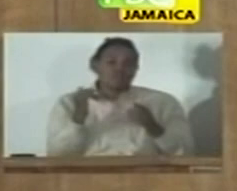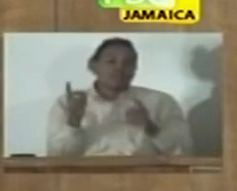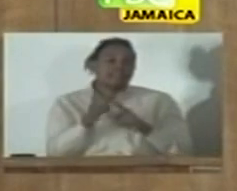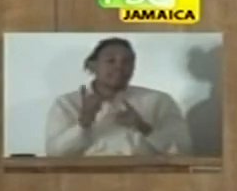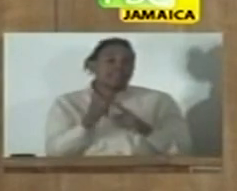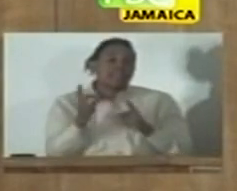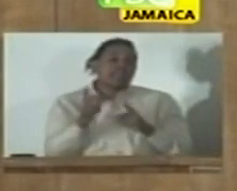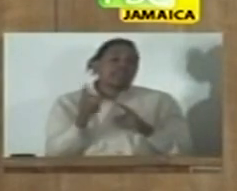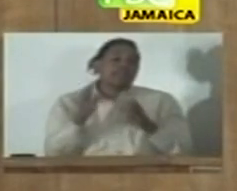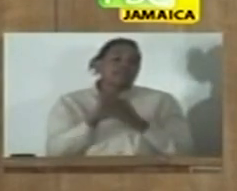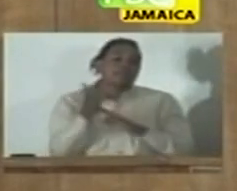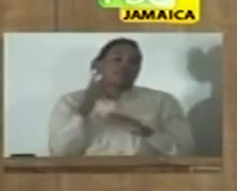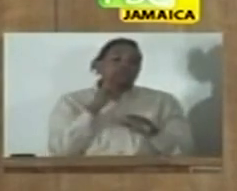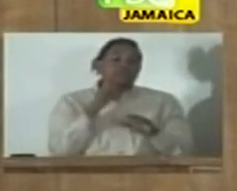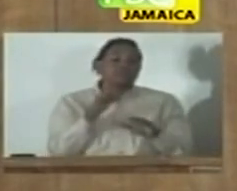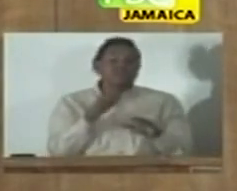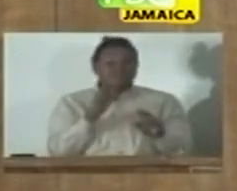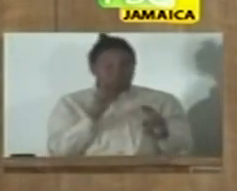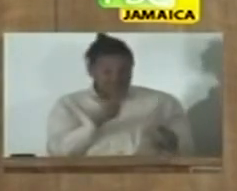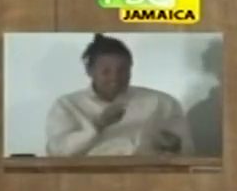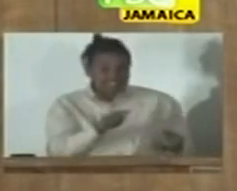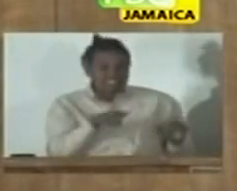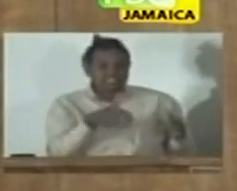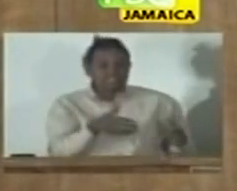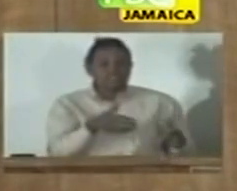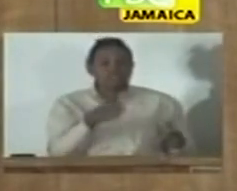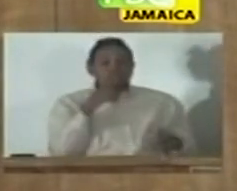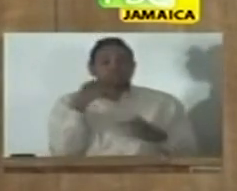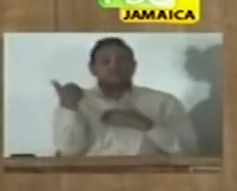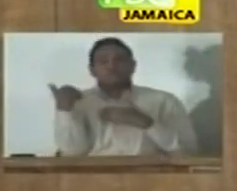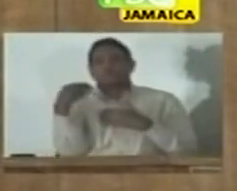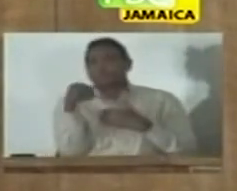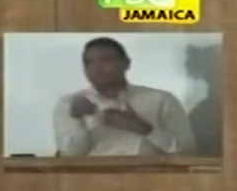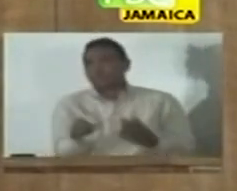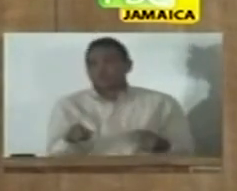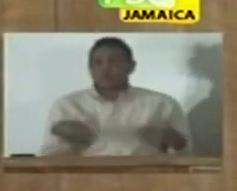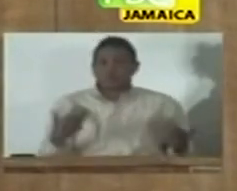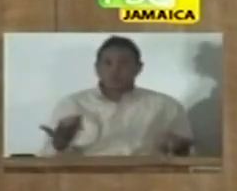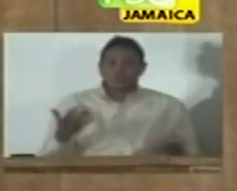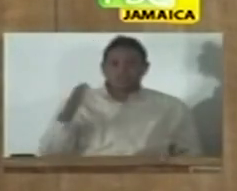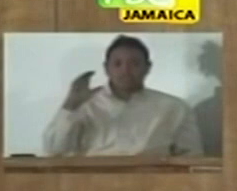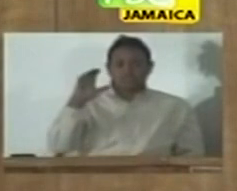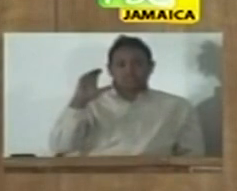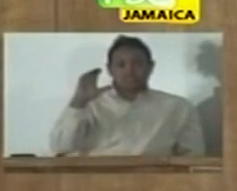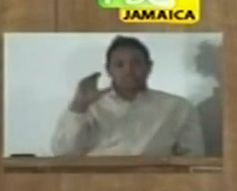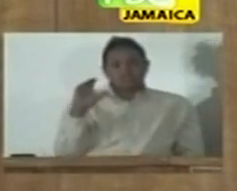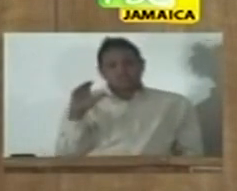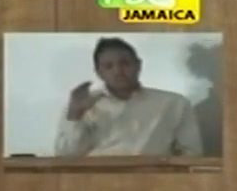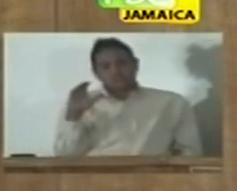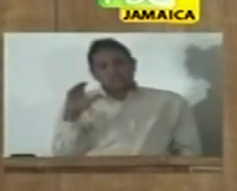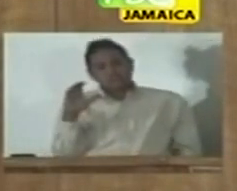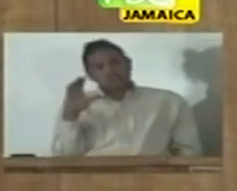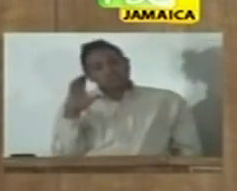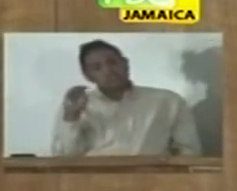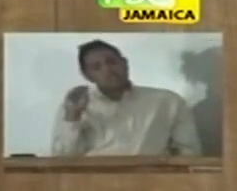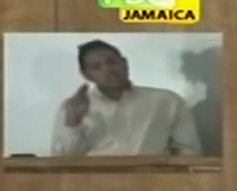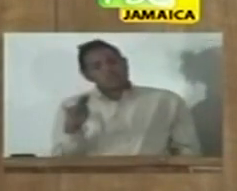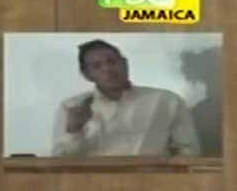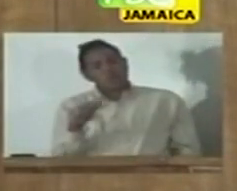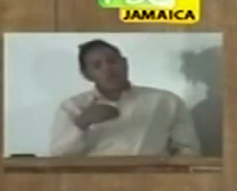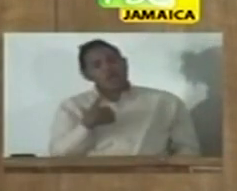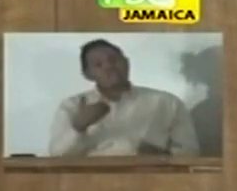become by the force of this section the liabilities of the Crown. Does CMU have a